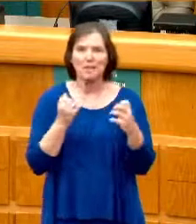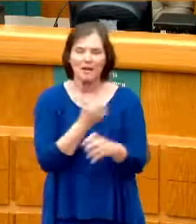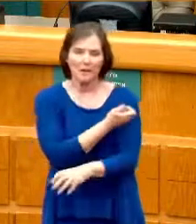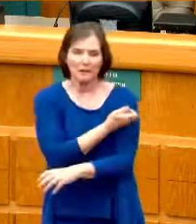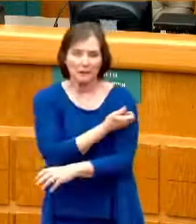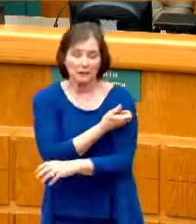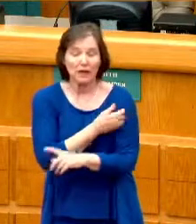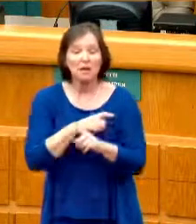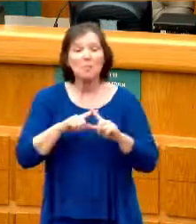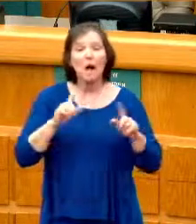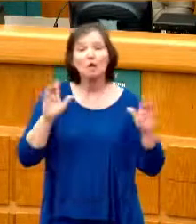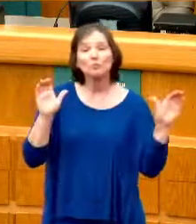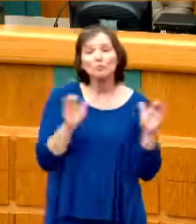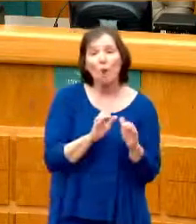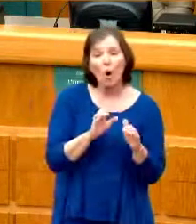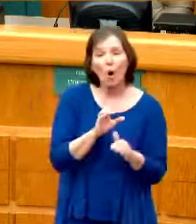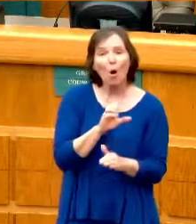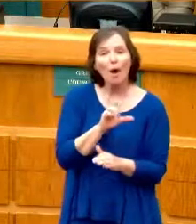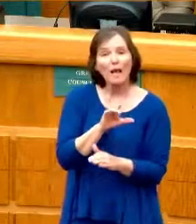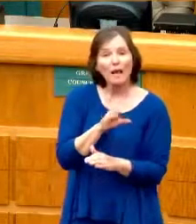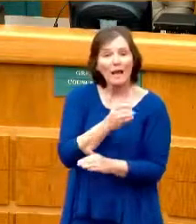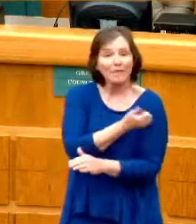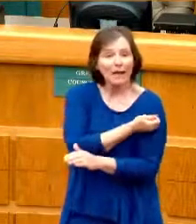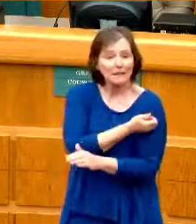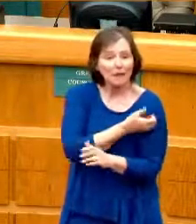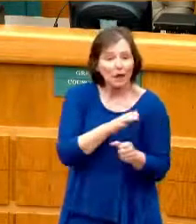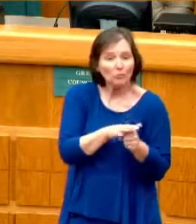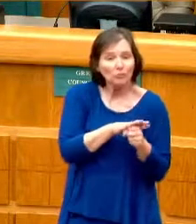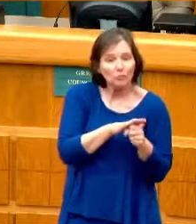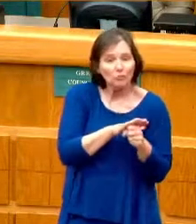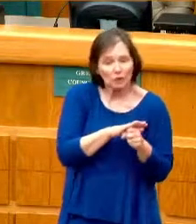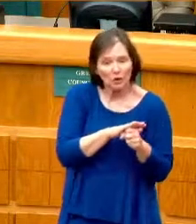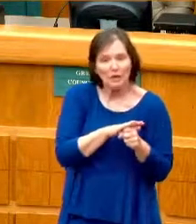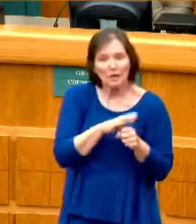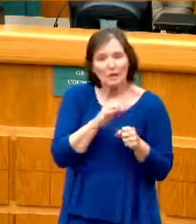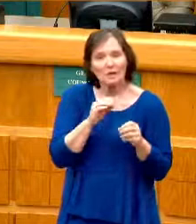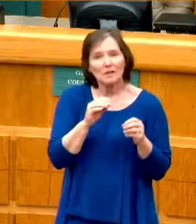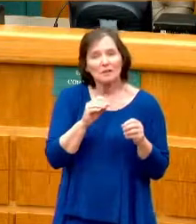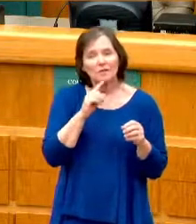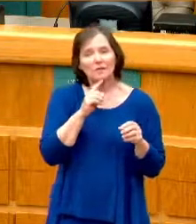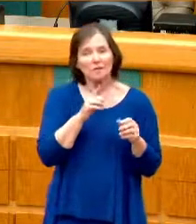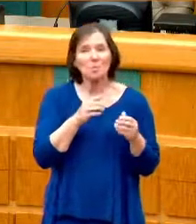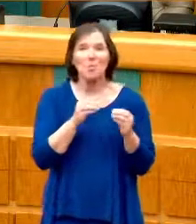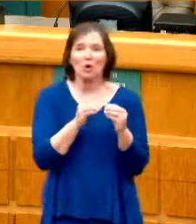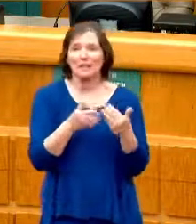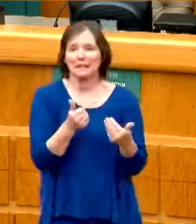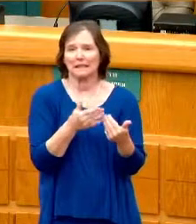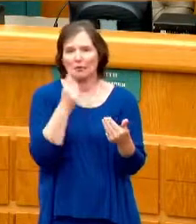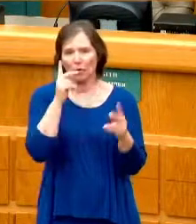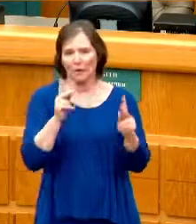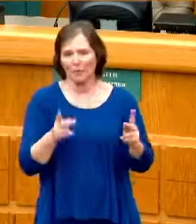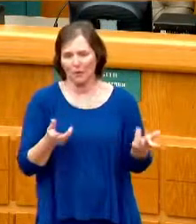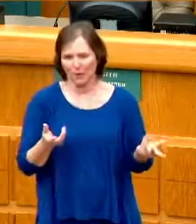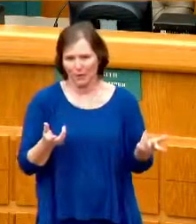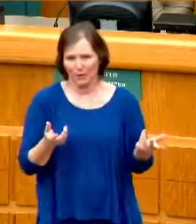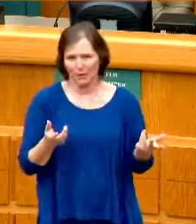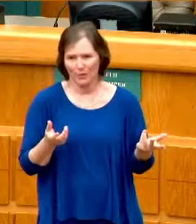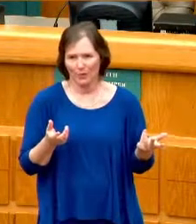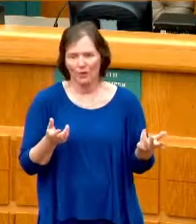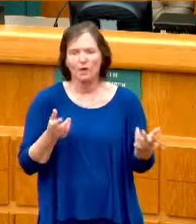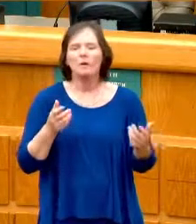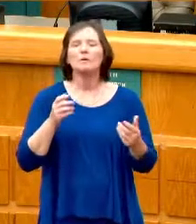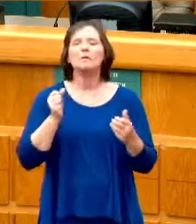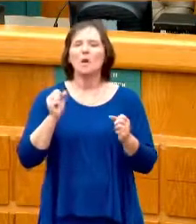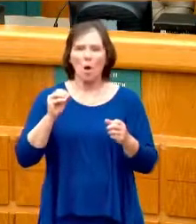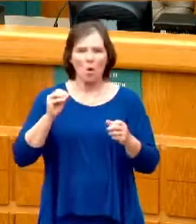know collectively to get large numbers of people vaccinated efficiently. And other providers like Driscoll, which is a dedicated